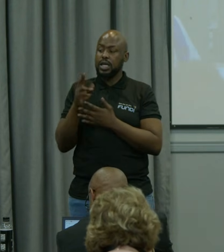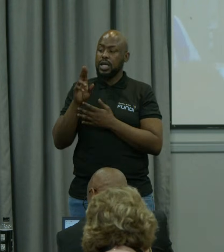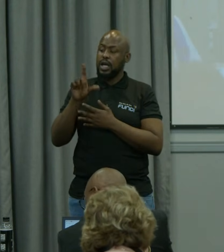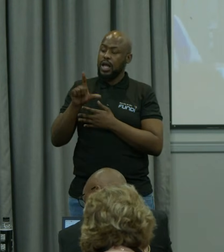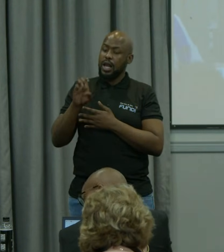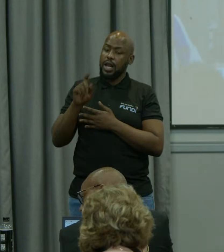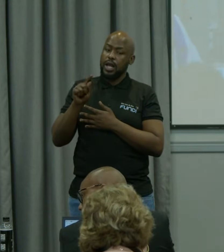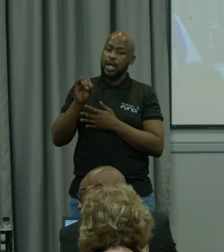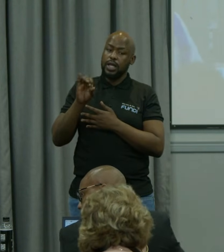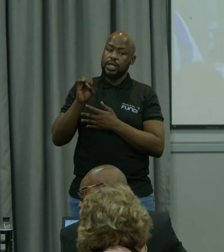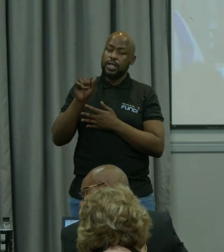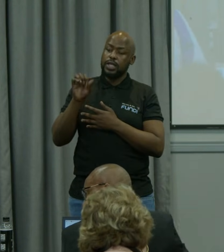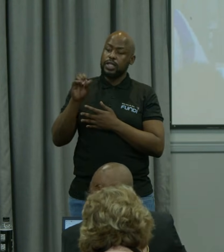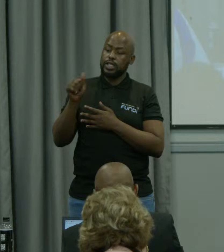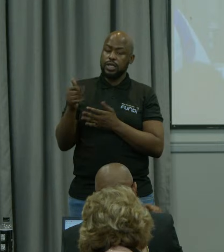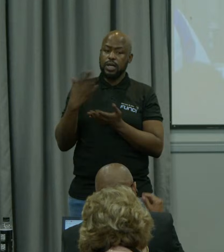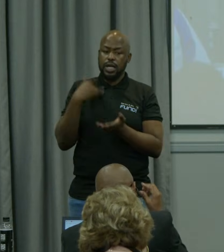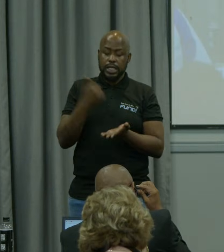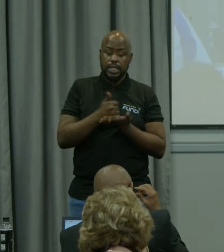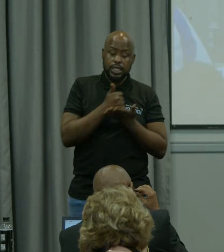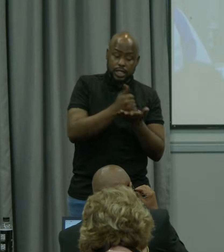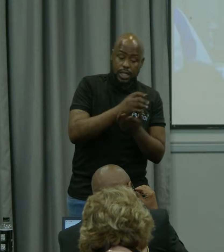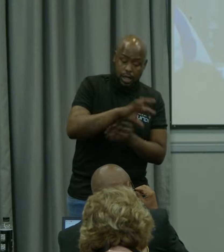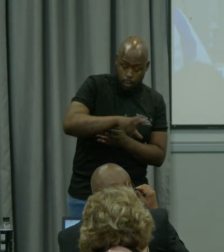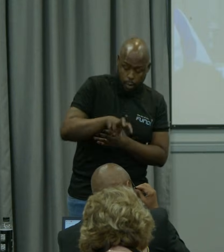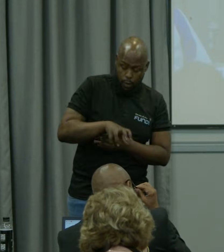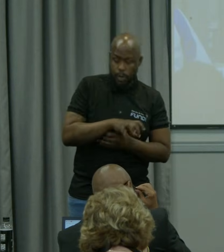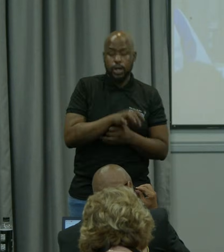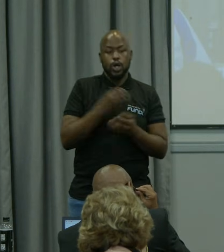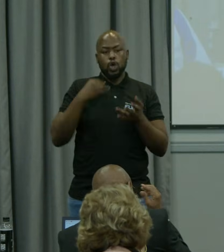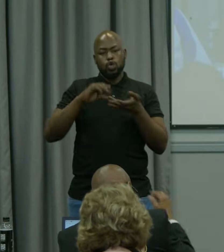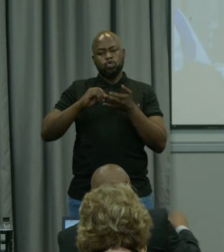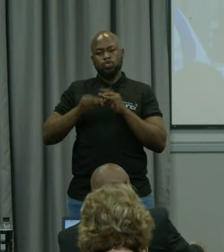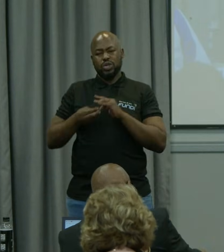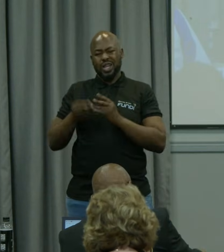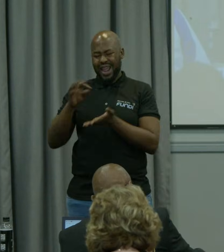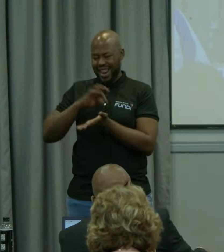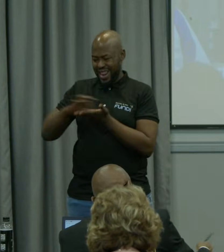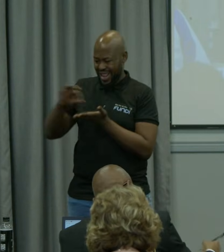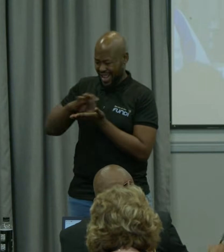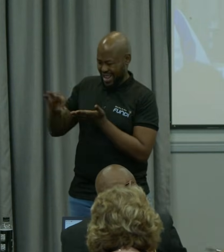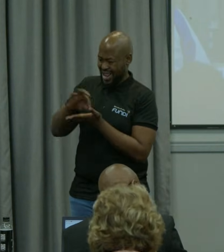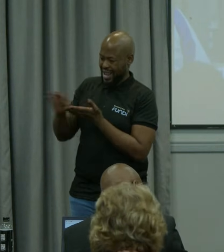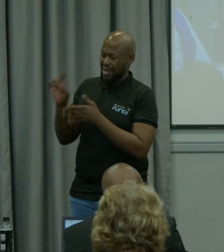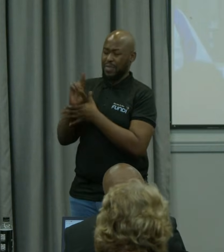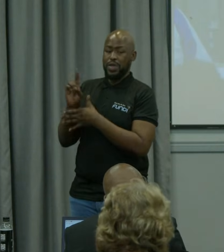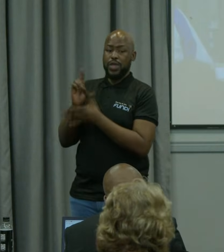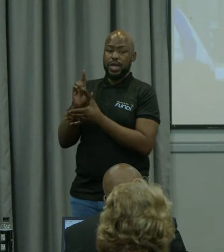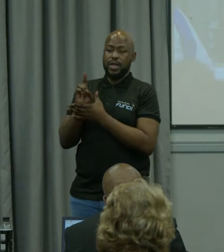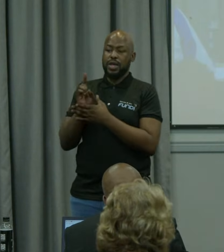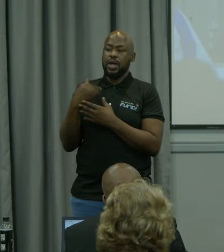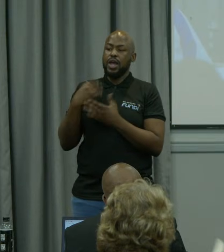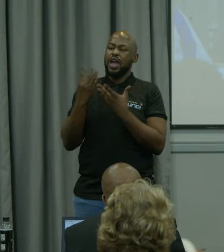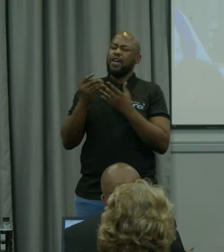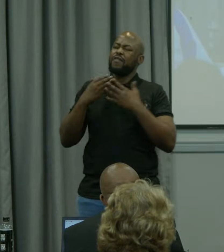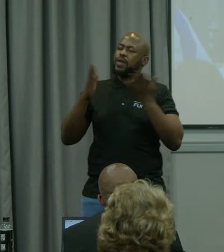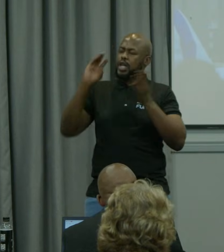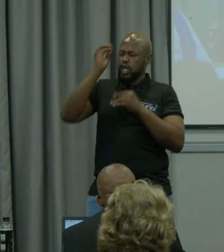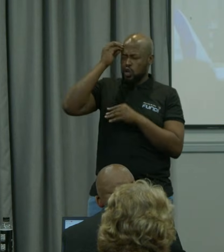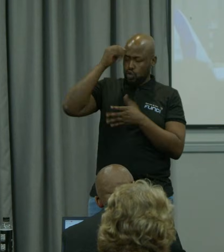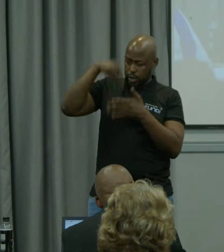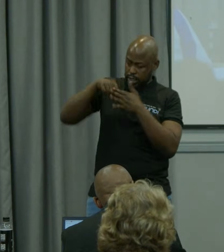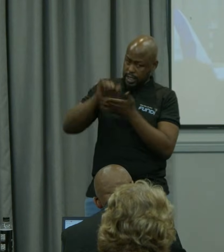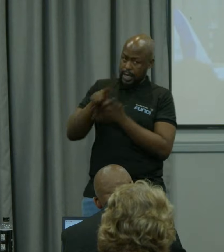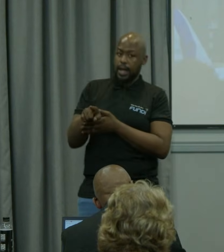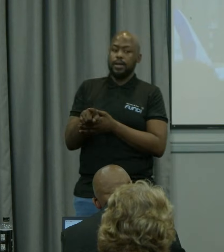the department is assisting the provinces to try and clean up the data. The ELRC has got a vested interest in that